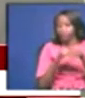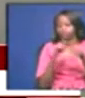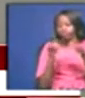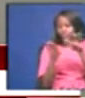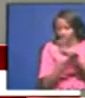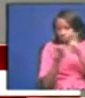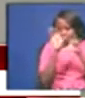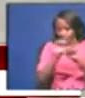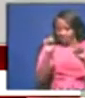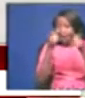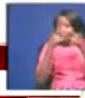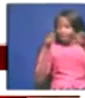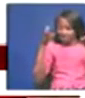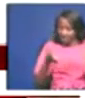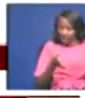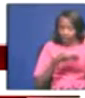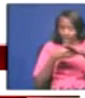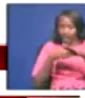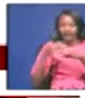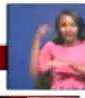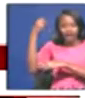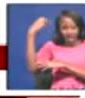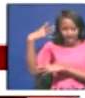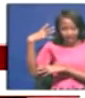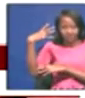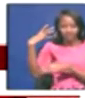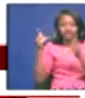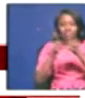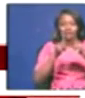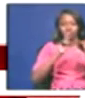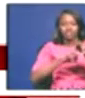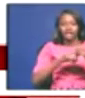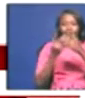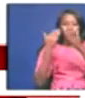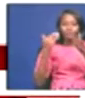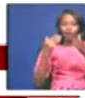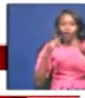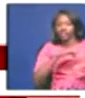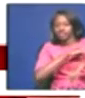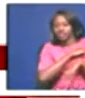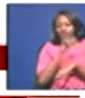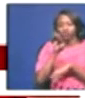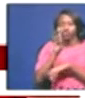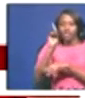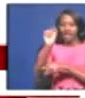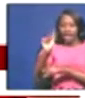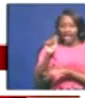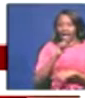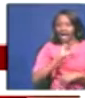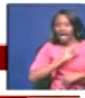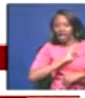made a comeback as CS Energy. Chirchir was also the chief UDA agent in the concluded presidential